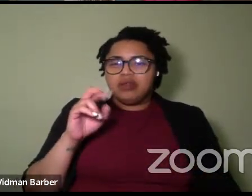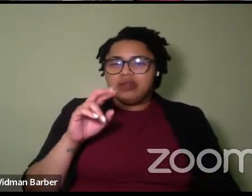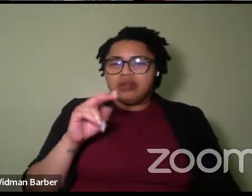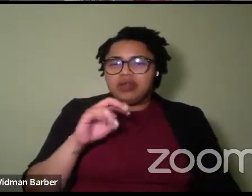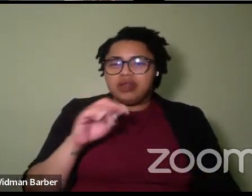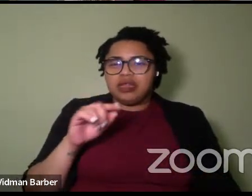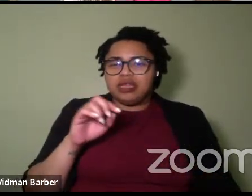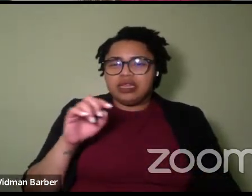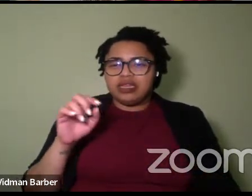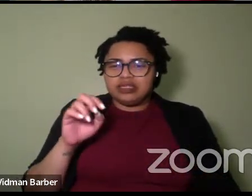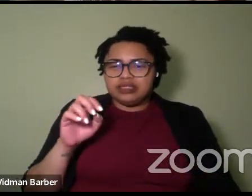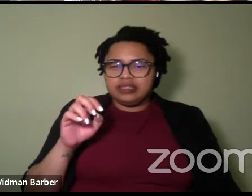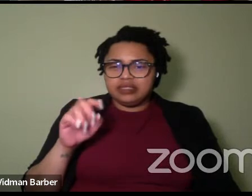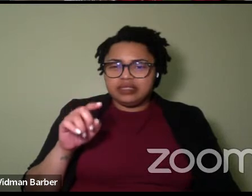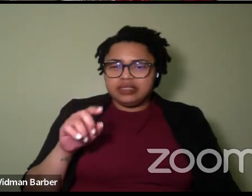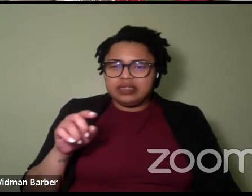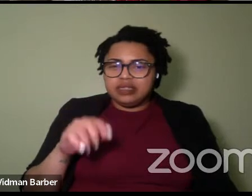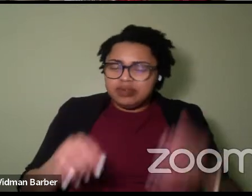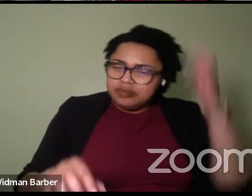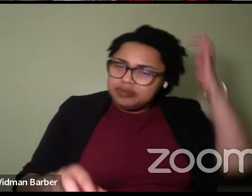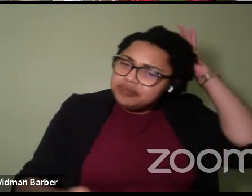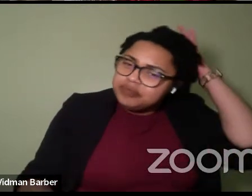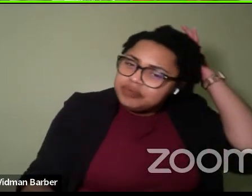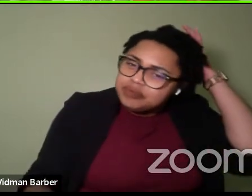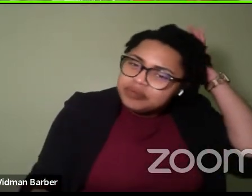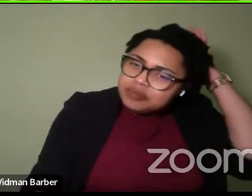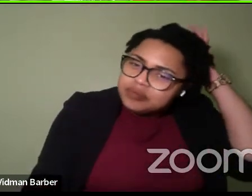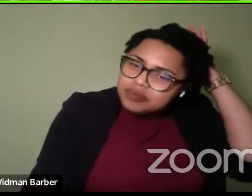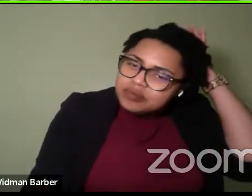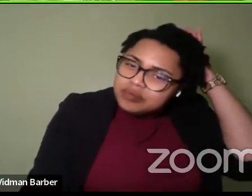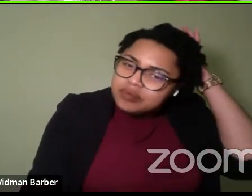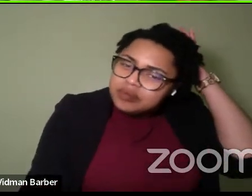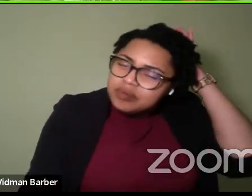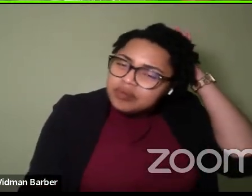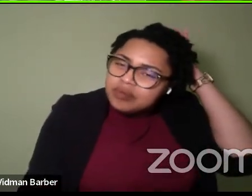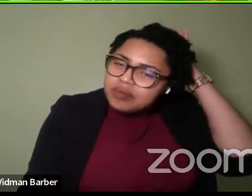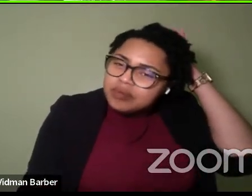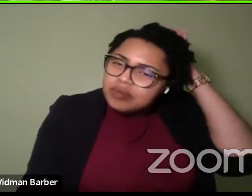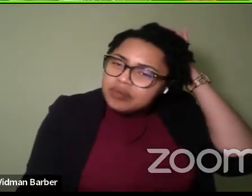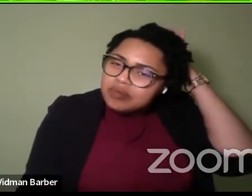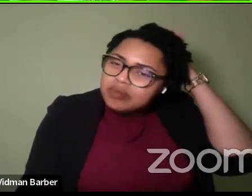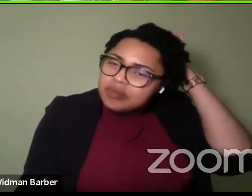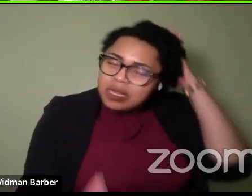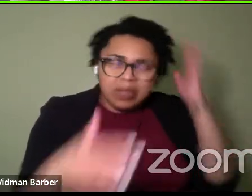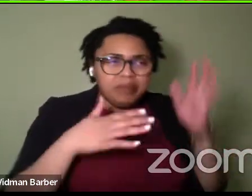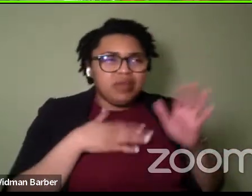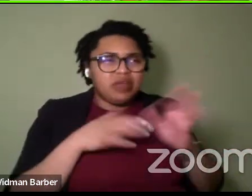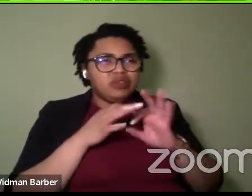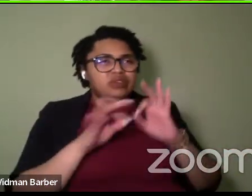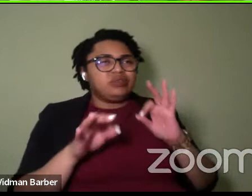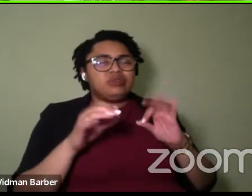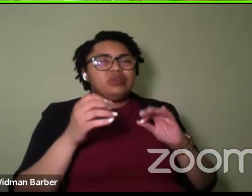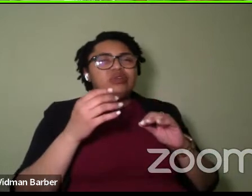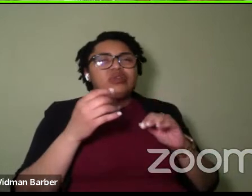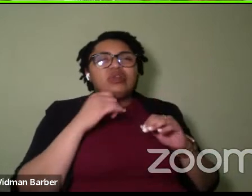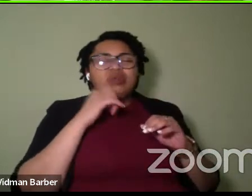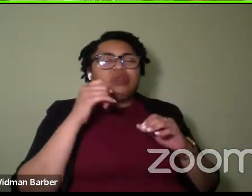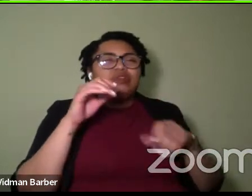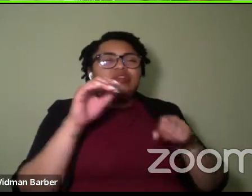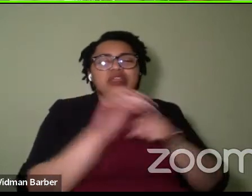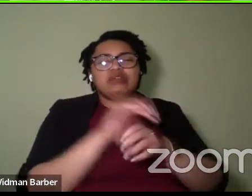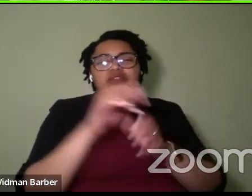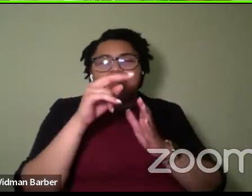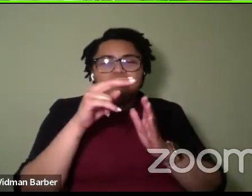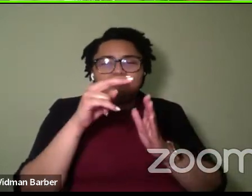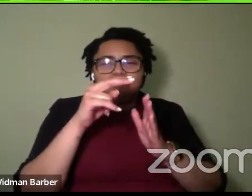Yes. Let me pick it up. And I think it's gonna be a short passage so that we don't give like a whole reading of the book.